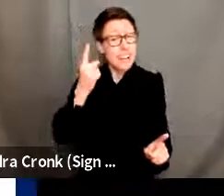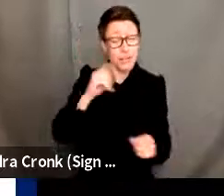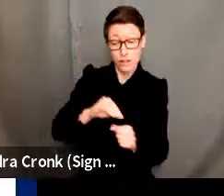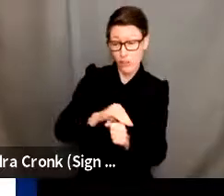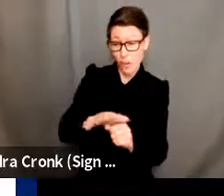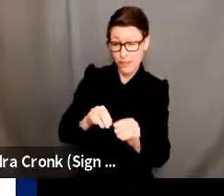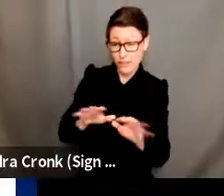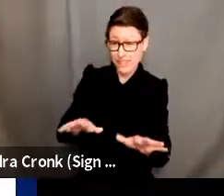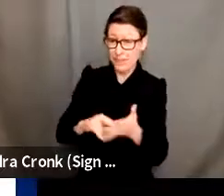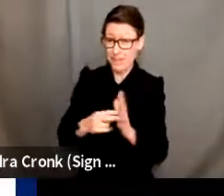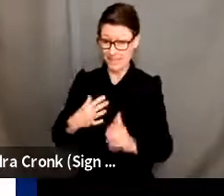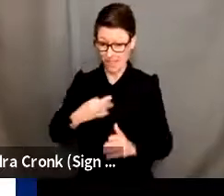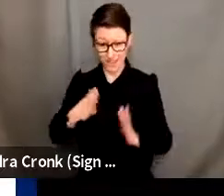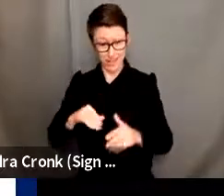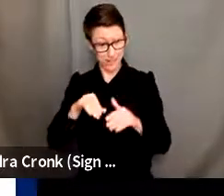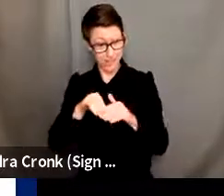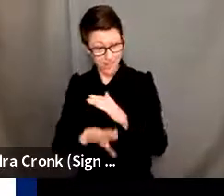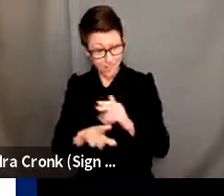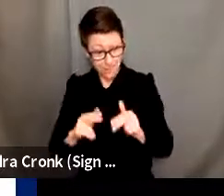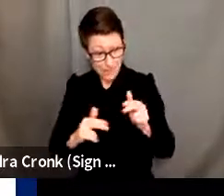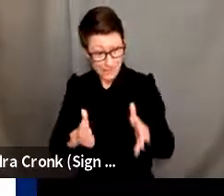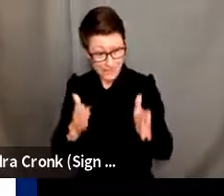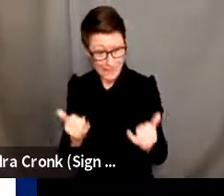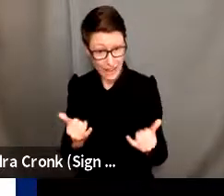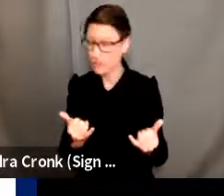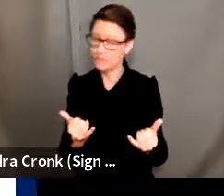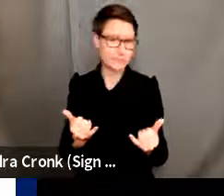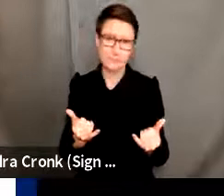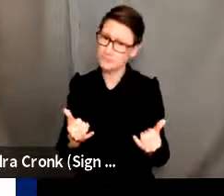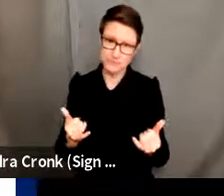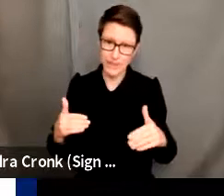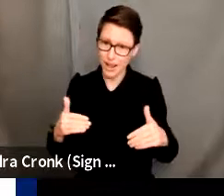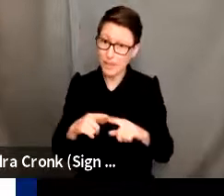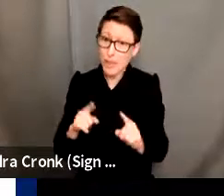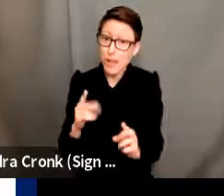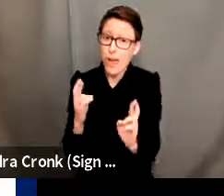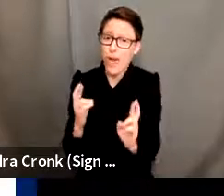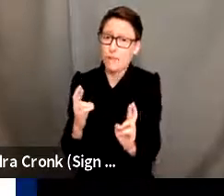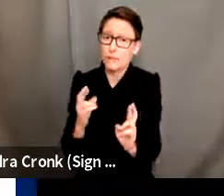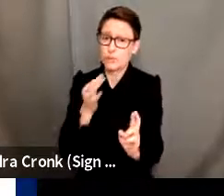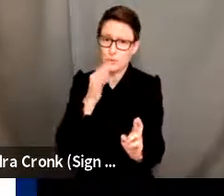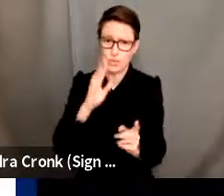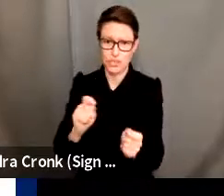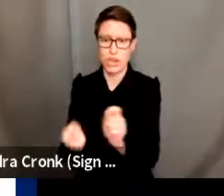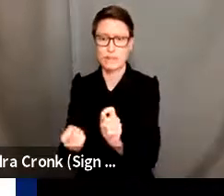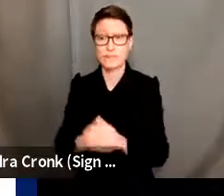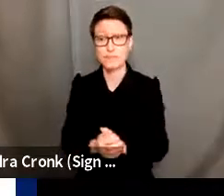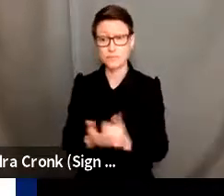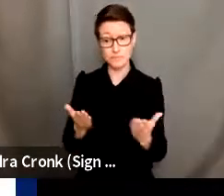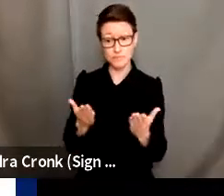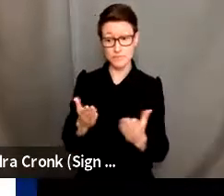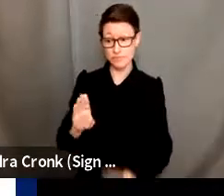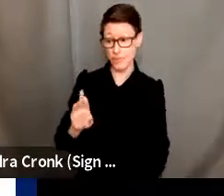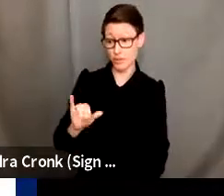this time, but we are hopeful this will change soon. Here at Bristol Hospice, our Fresno